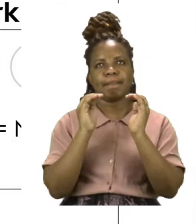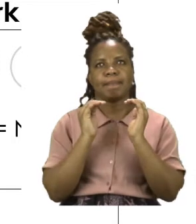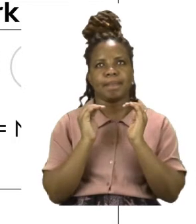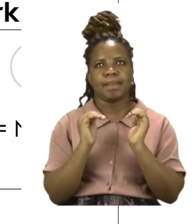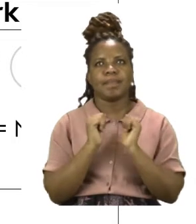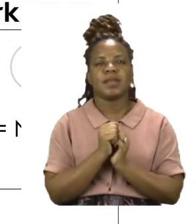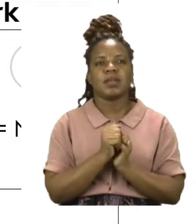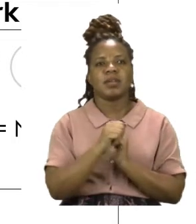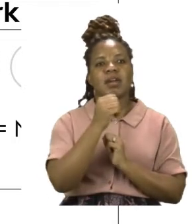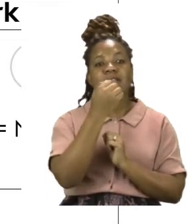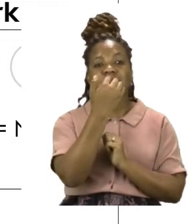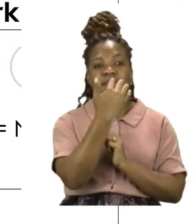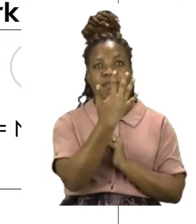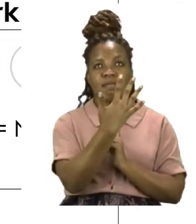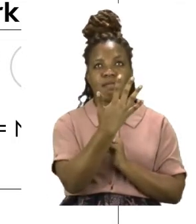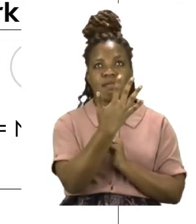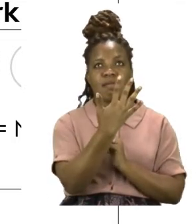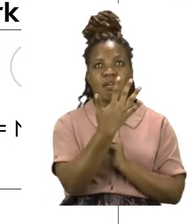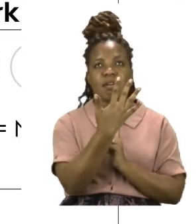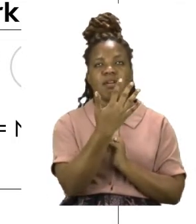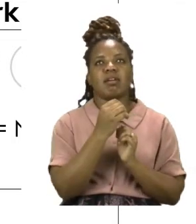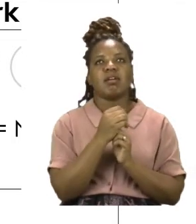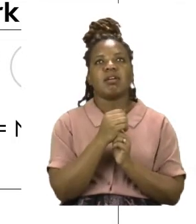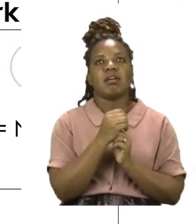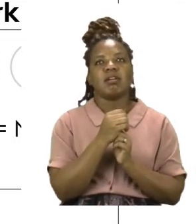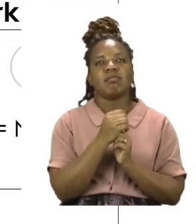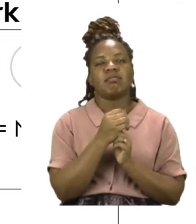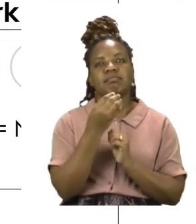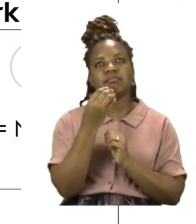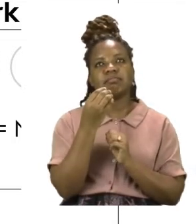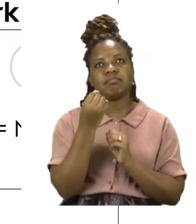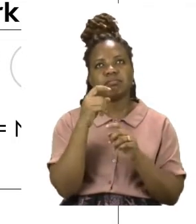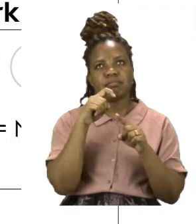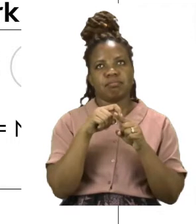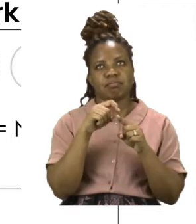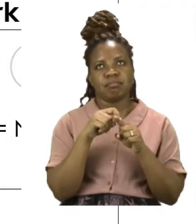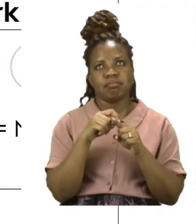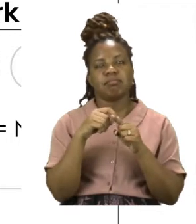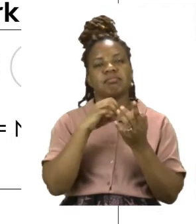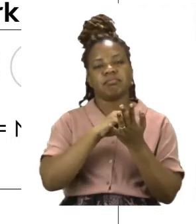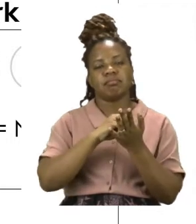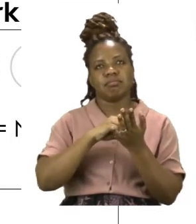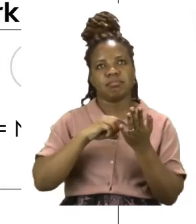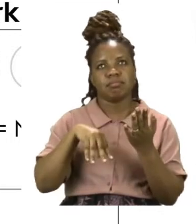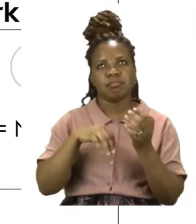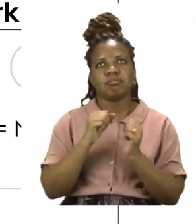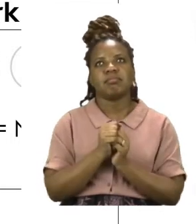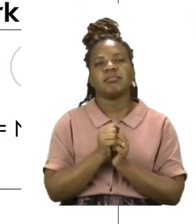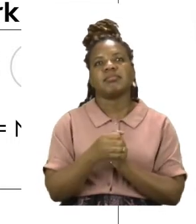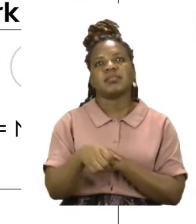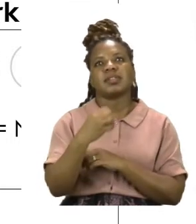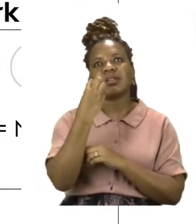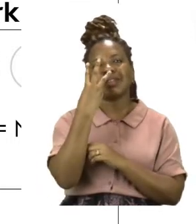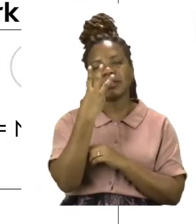Namibian dollars minus 3 Namibian dollars. So remember, Mary has 5